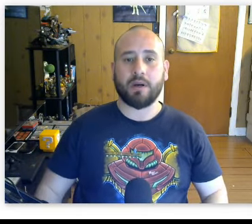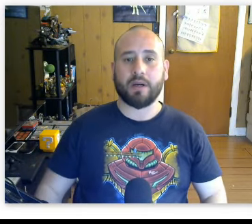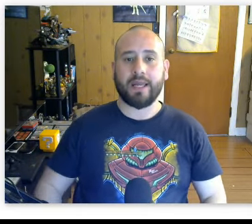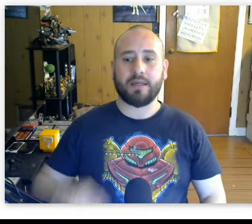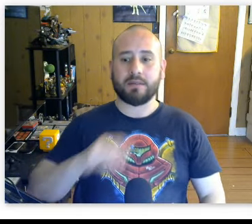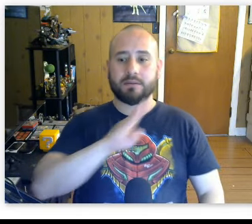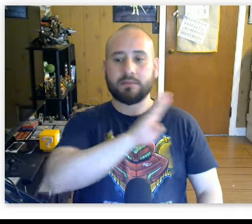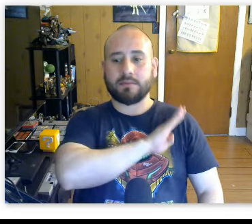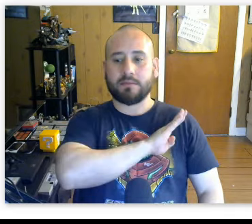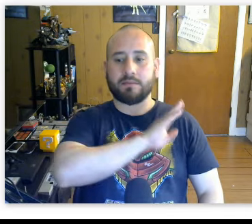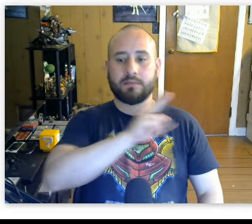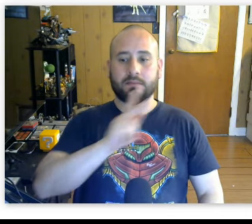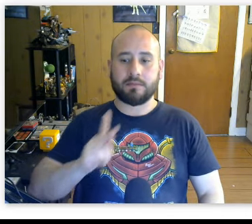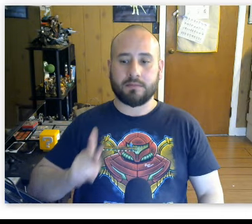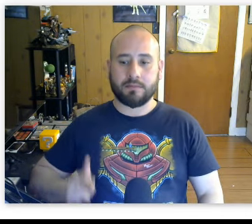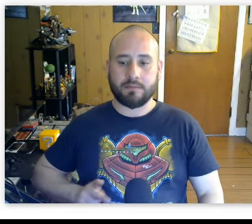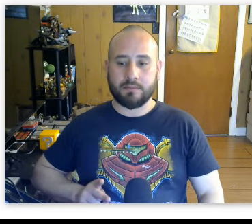Burger King.